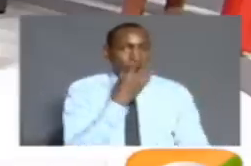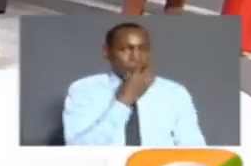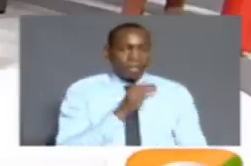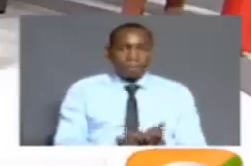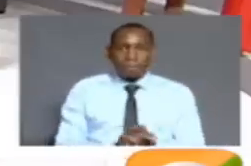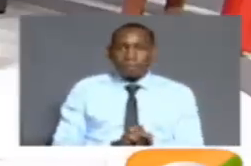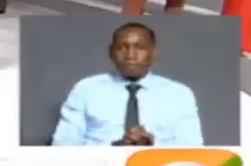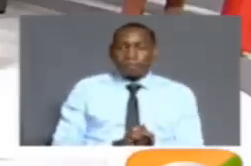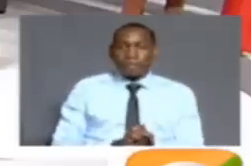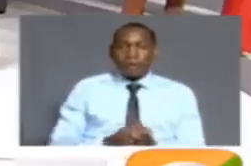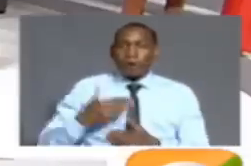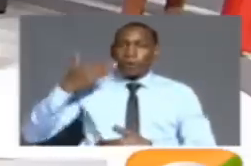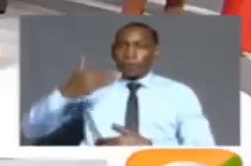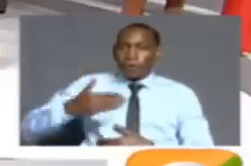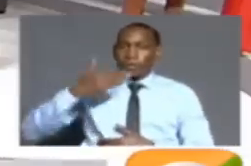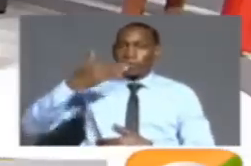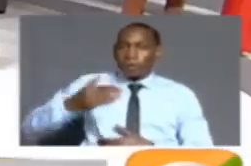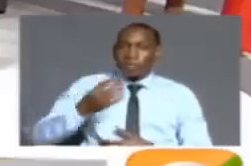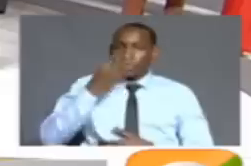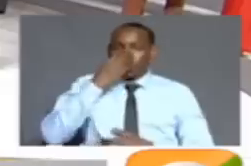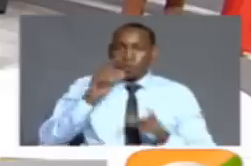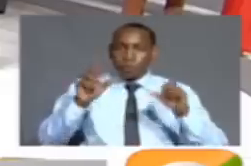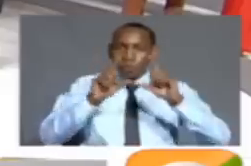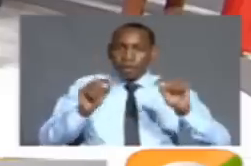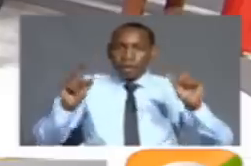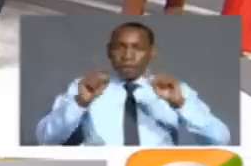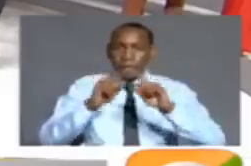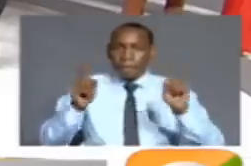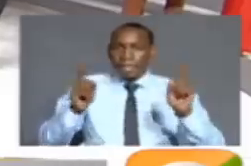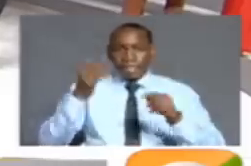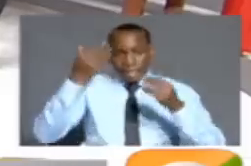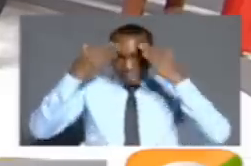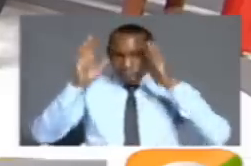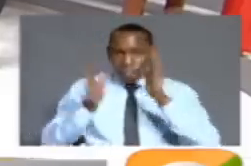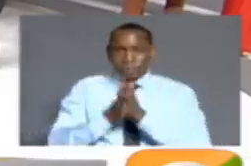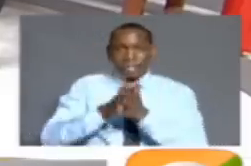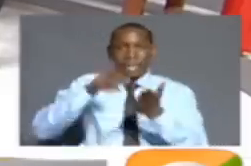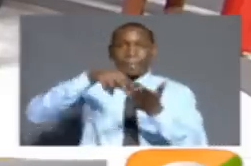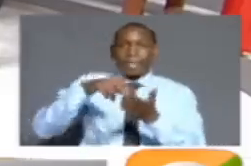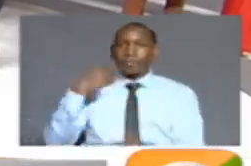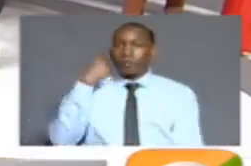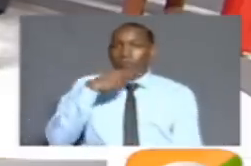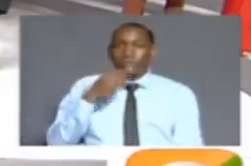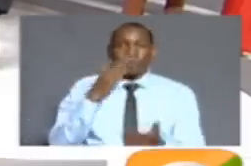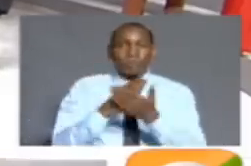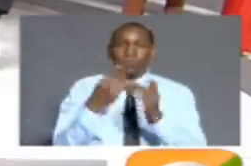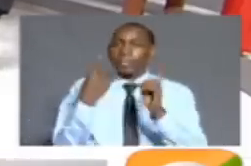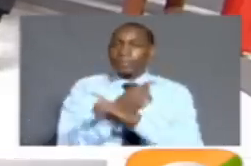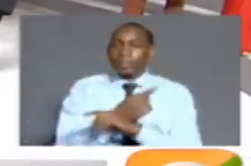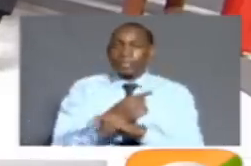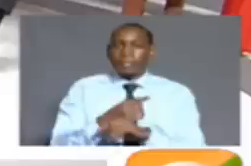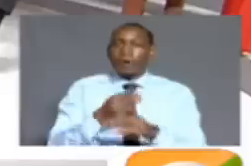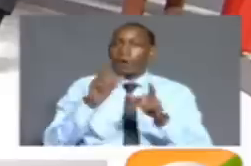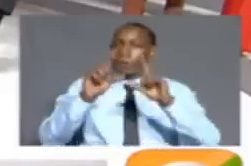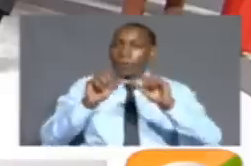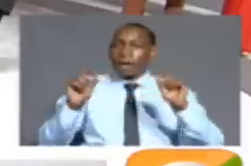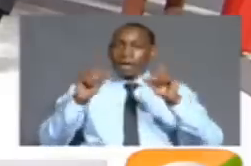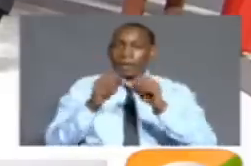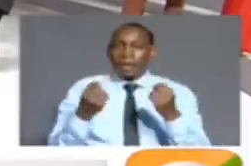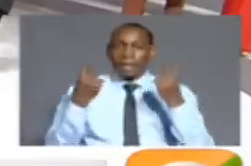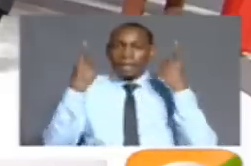it and fight about, Ruto. Let me tell but you. Yet they don't know even who their candidate is. So I find that very strange. Can I just... And that's why Hawa Eleweki.